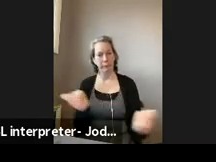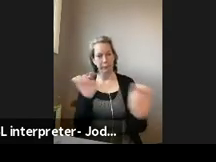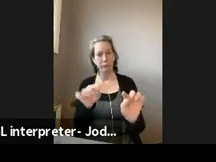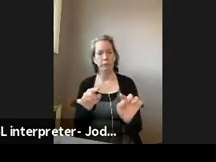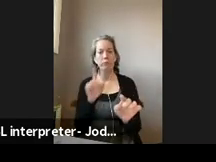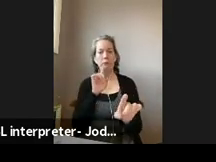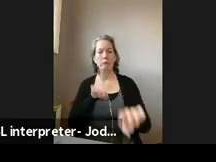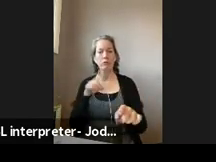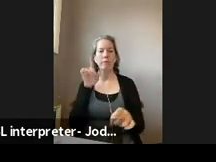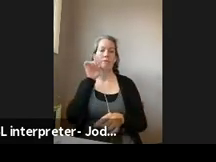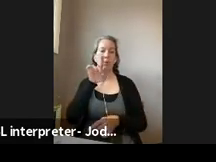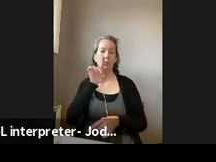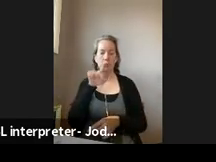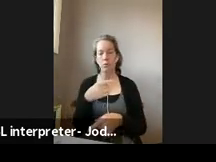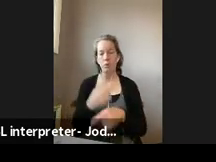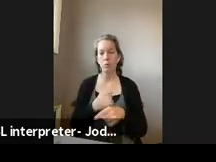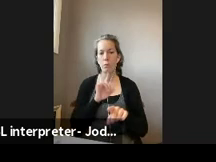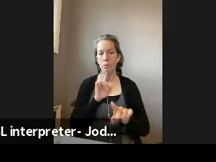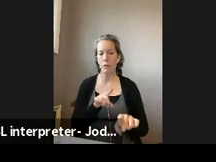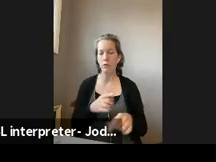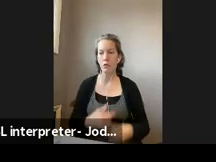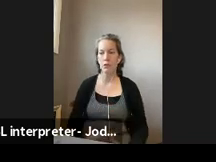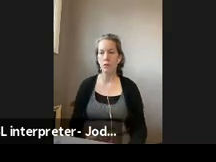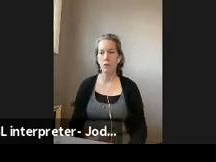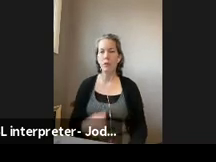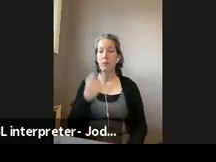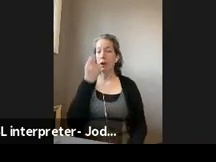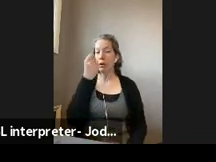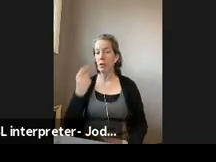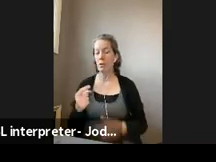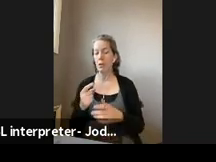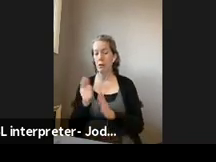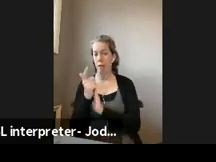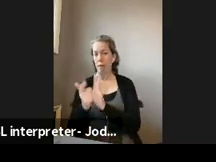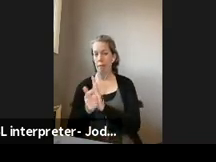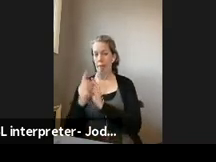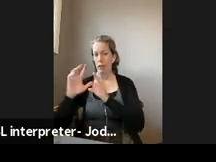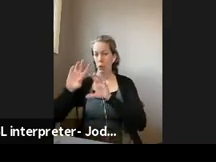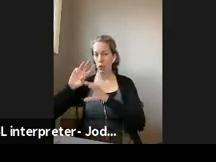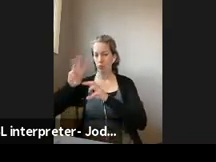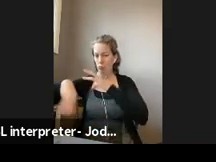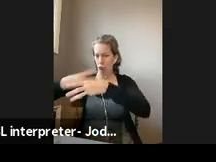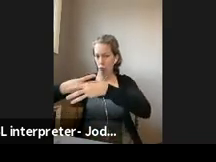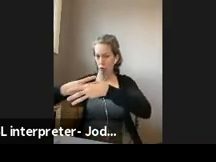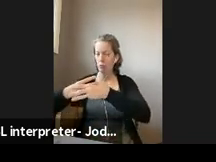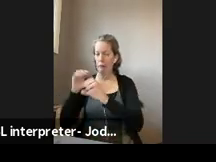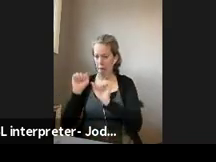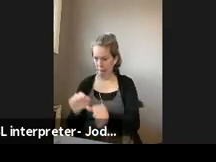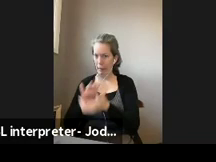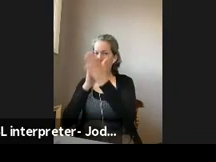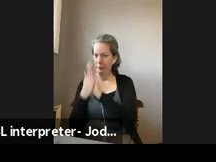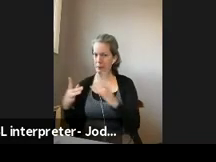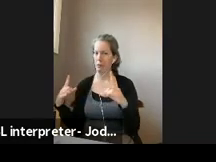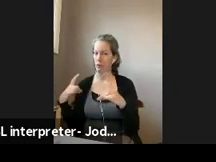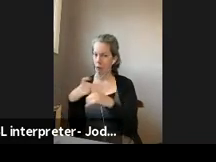But just as a side note, in the legal world, this could get complicated in some cases. So thank you for voting on this